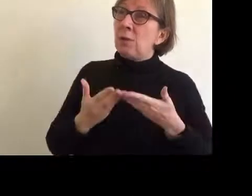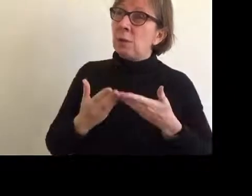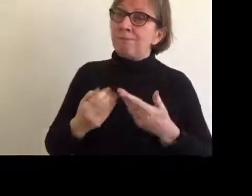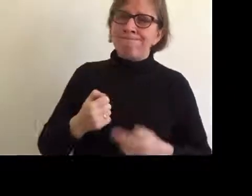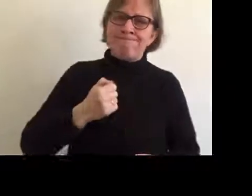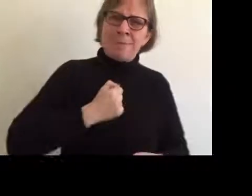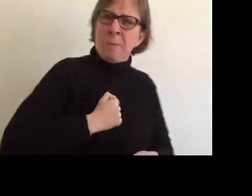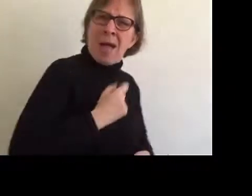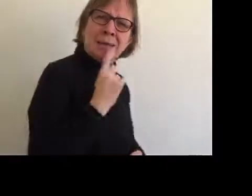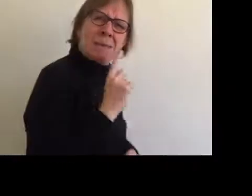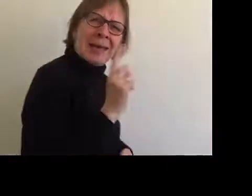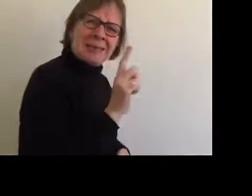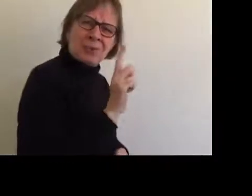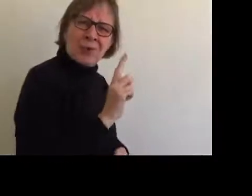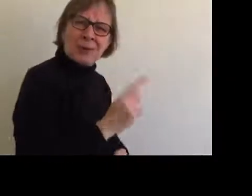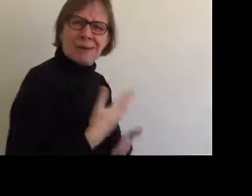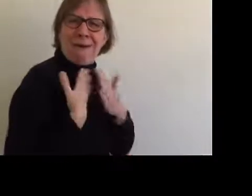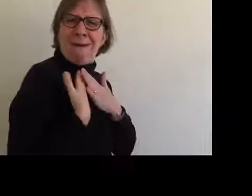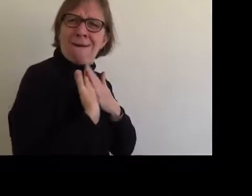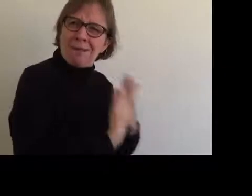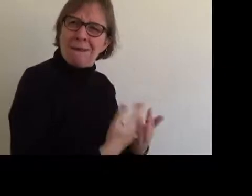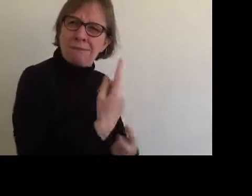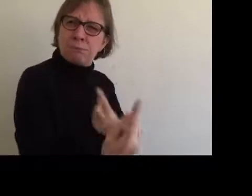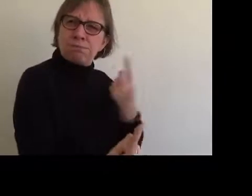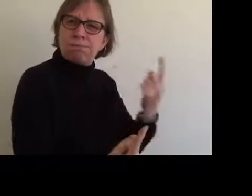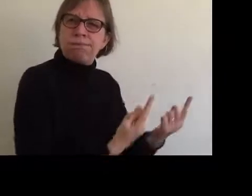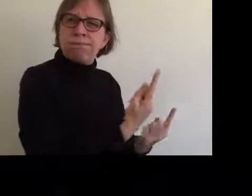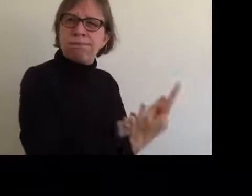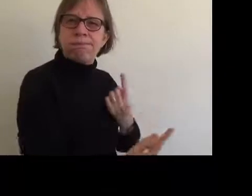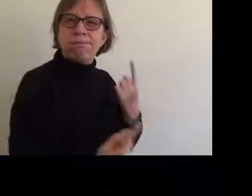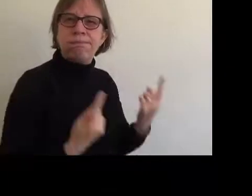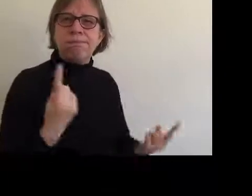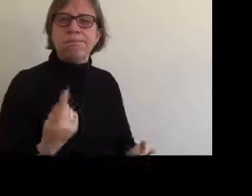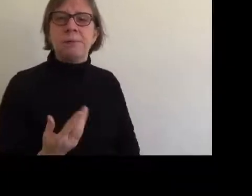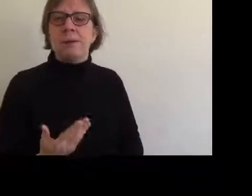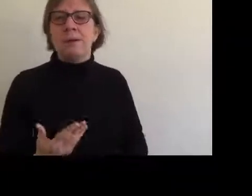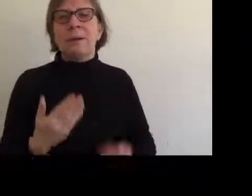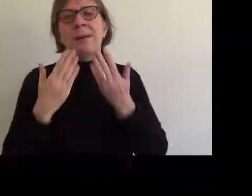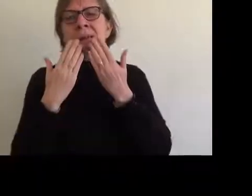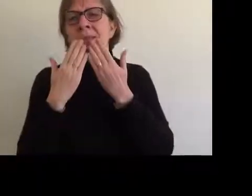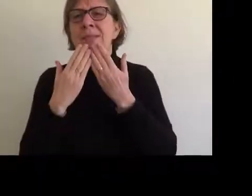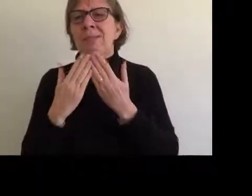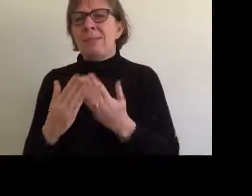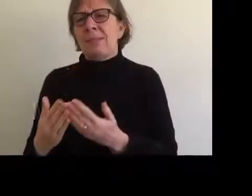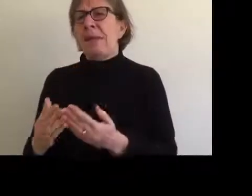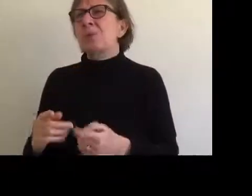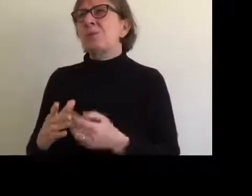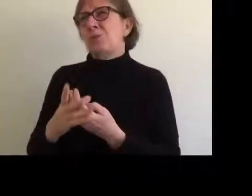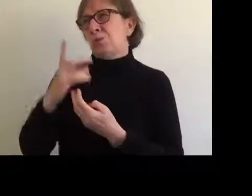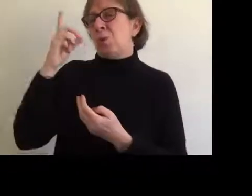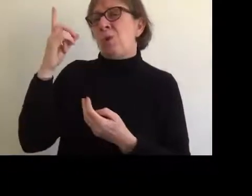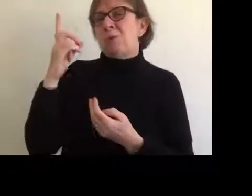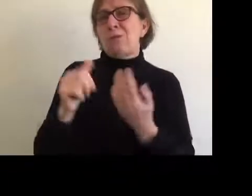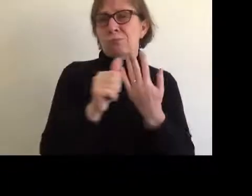another. This is the word of the Lord. Thanks be to God.